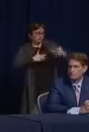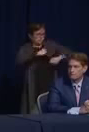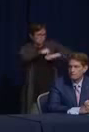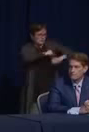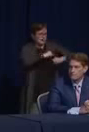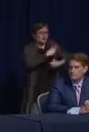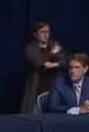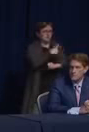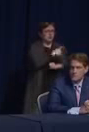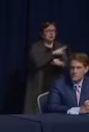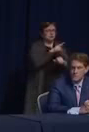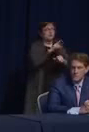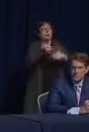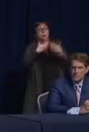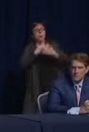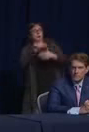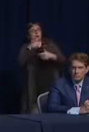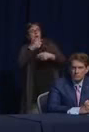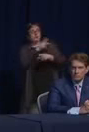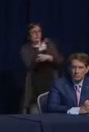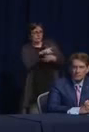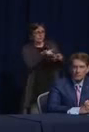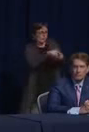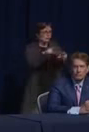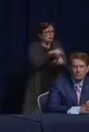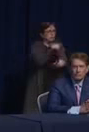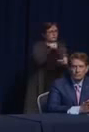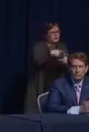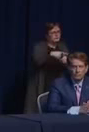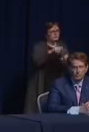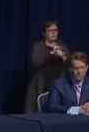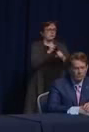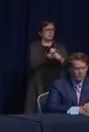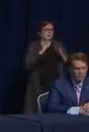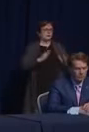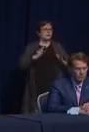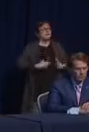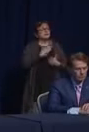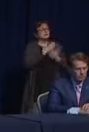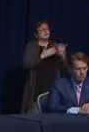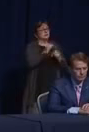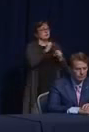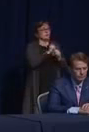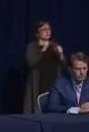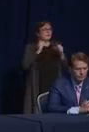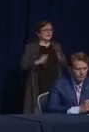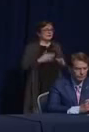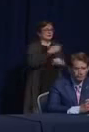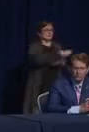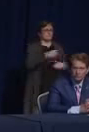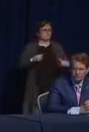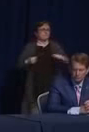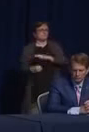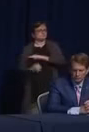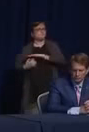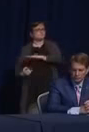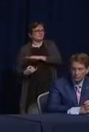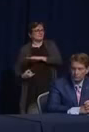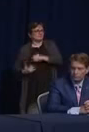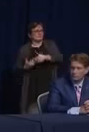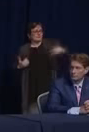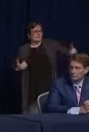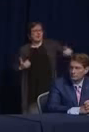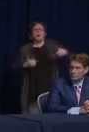also the employees. Some of the employees are home on quarantine. We talk a lot about the